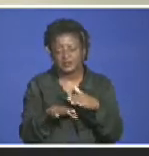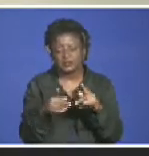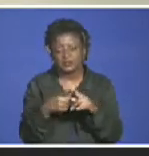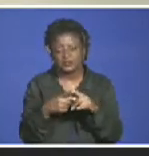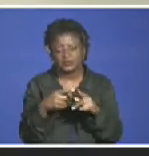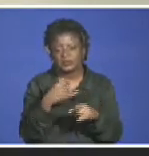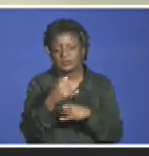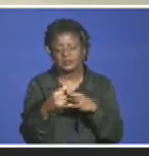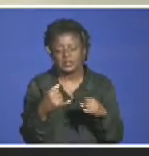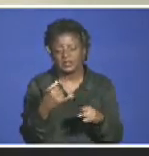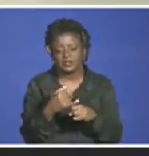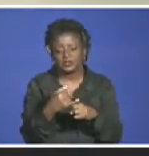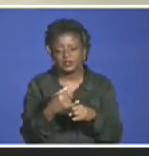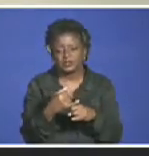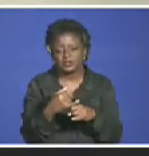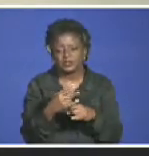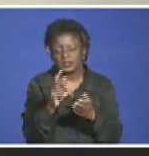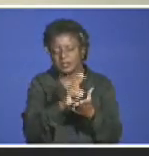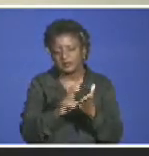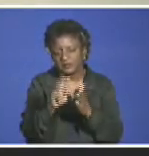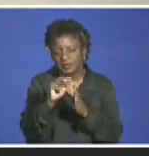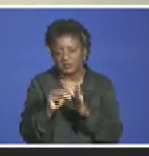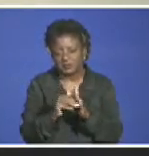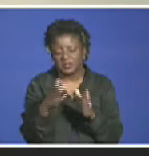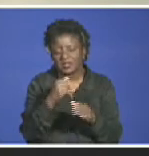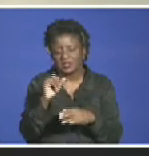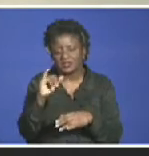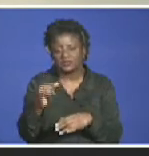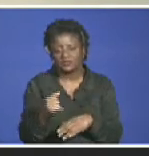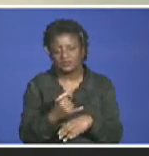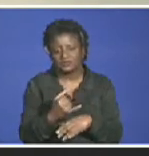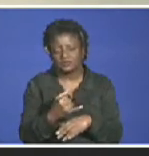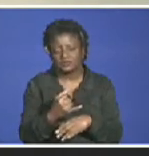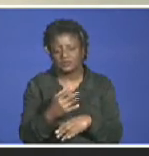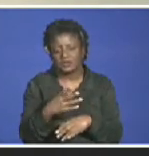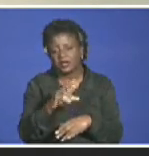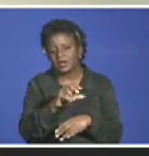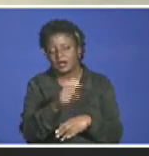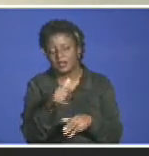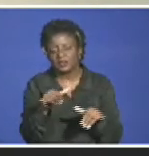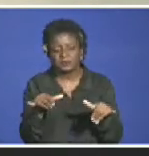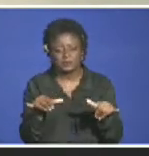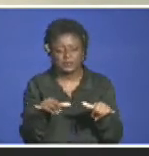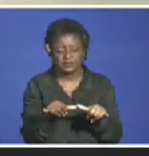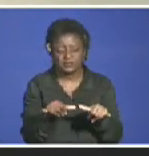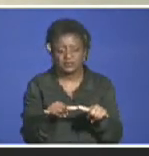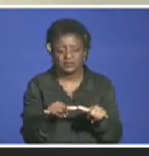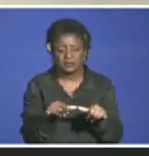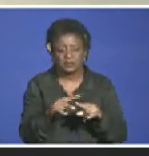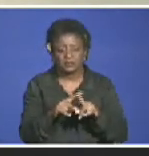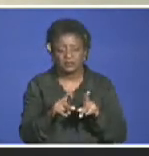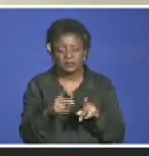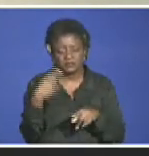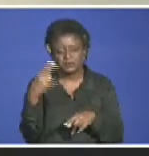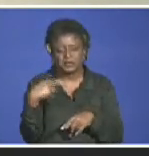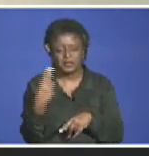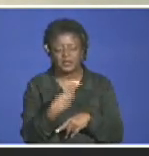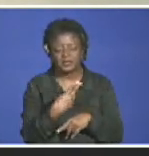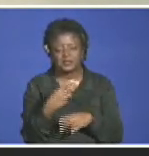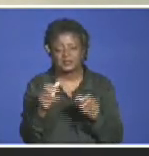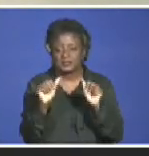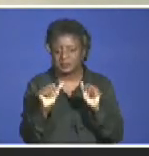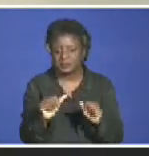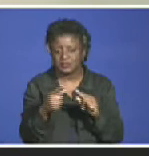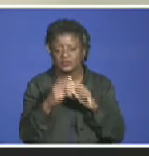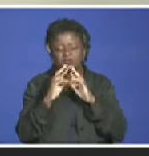investments and we had to introduce a range of other measures. But for us, it is really the ability